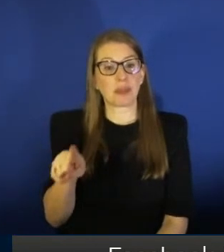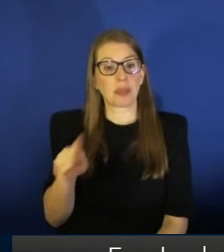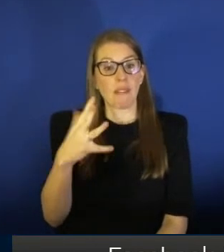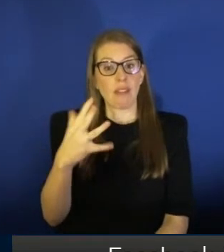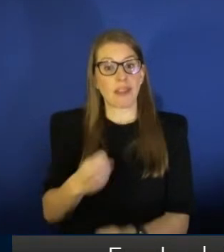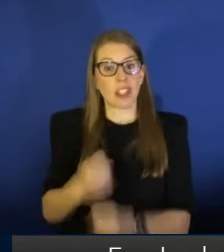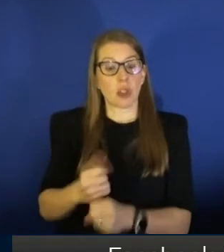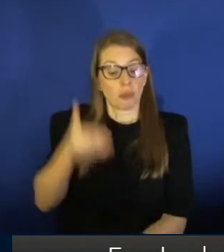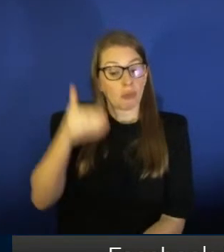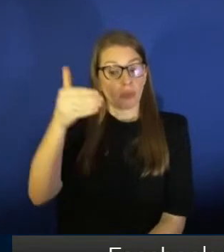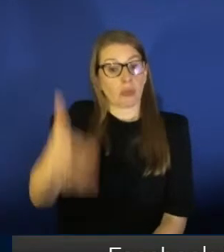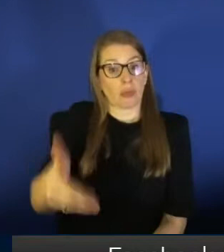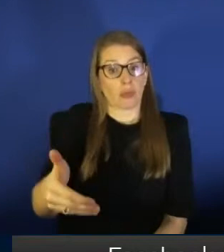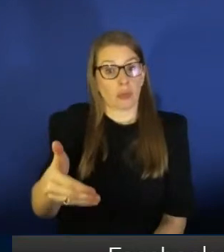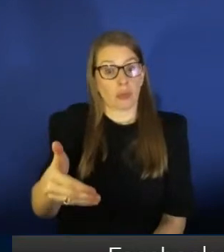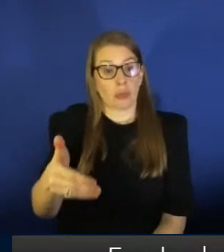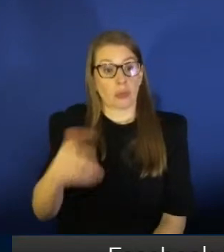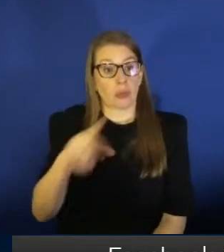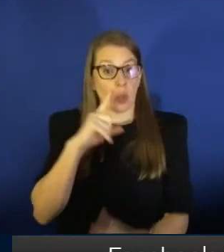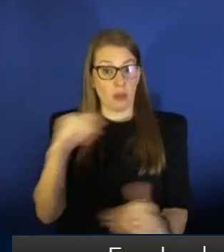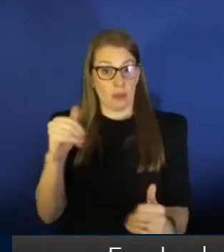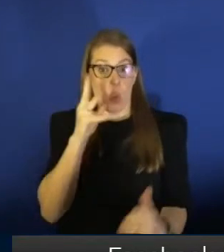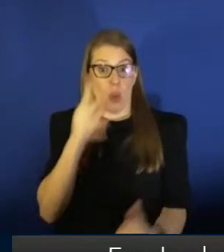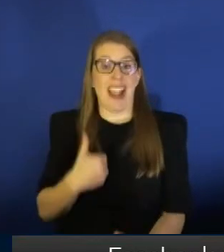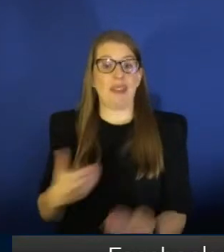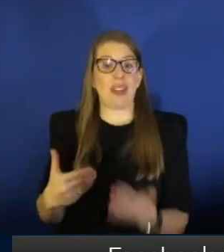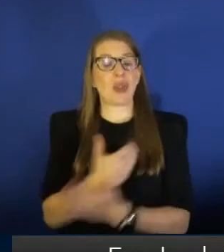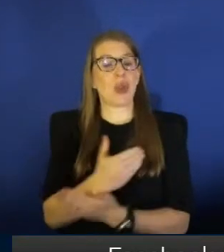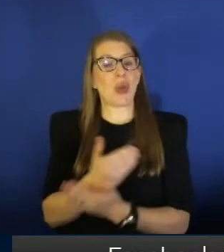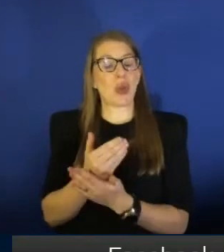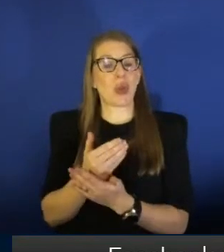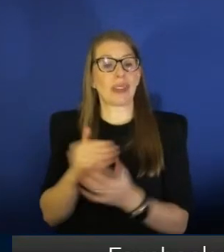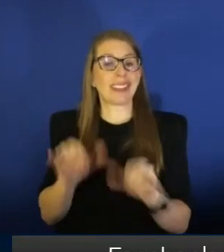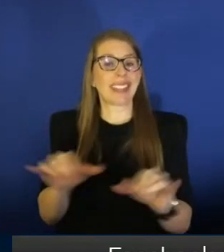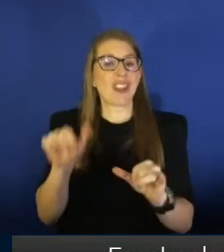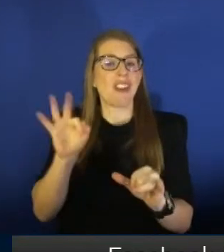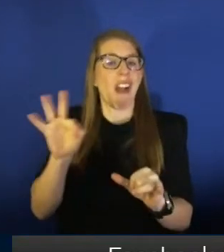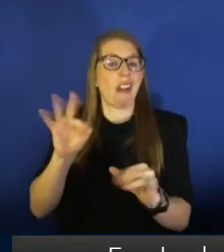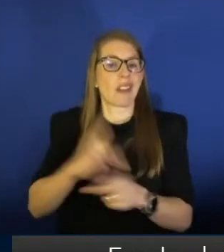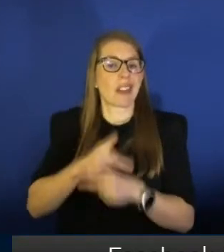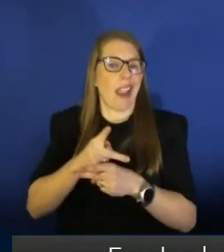Rural Health, hopefully we'll have a new standard of care, if you will. What would you hope to see?